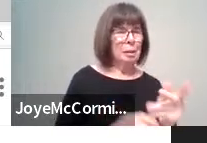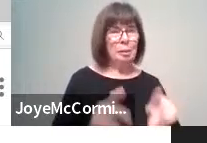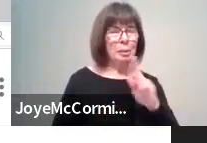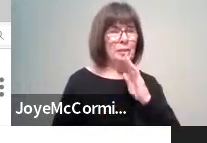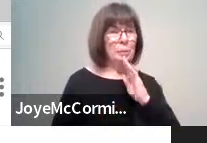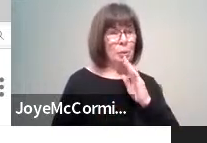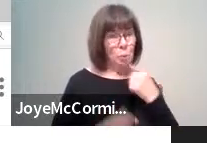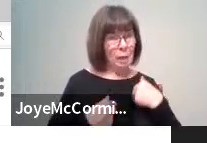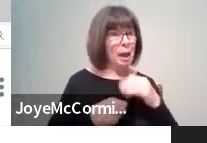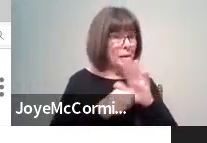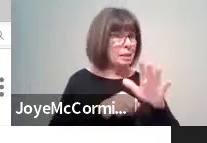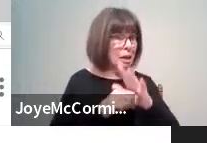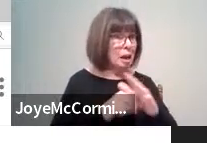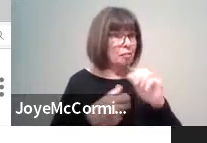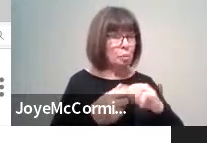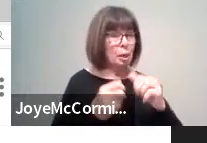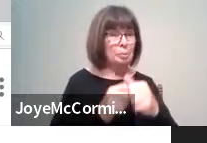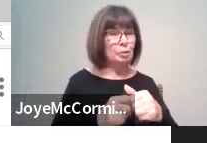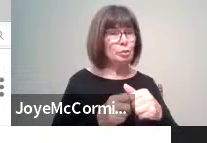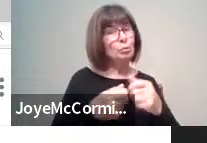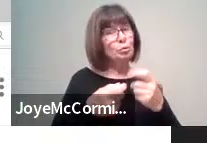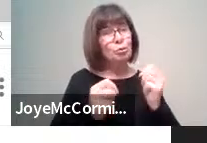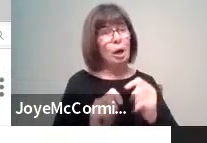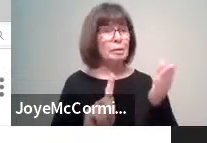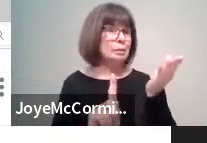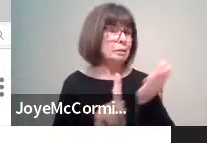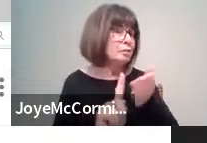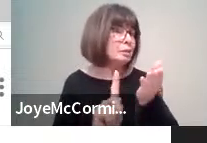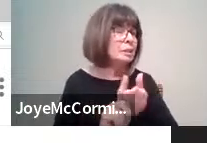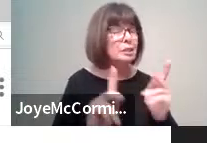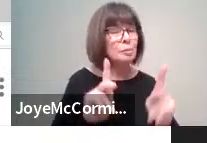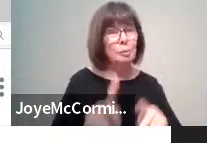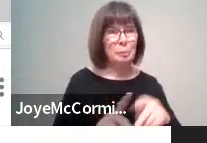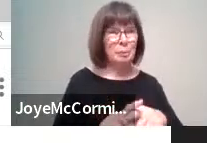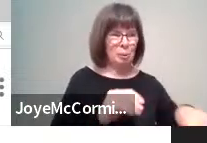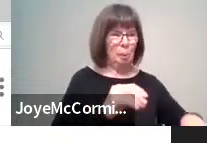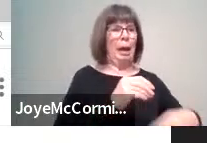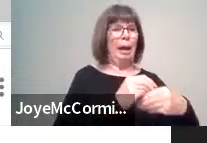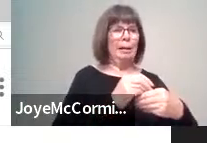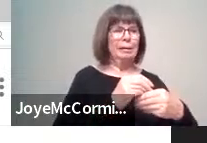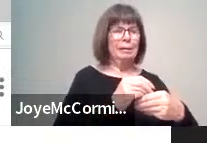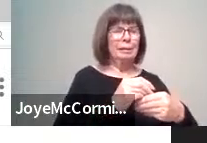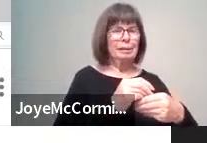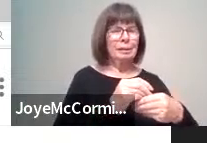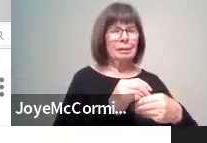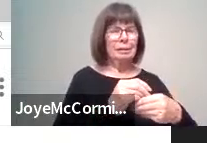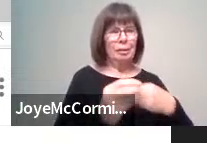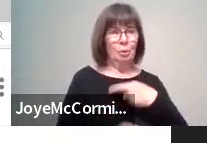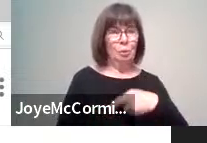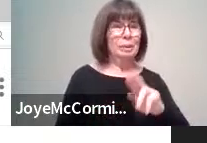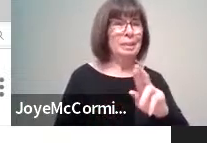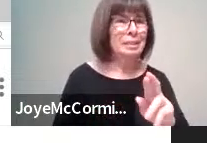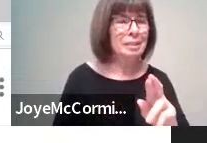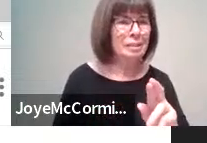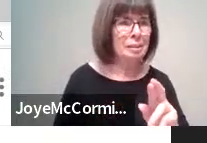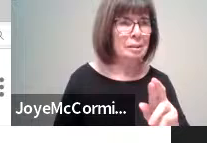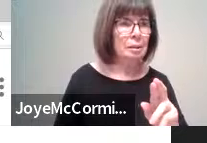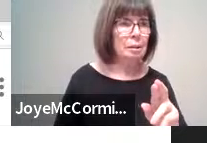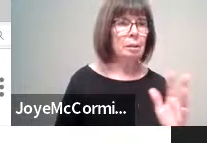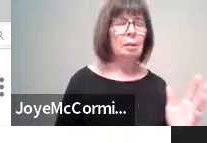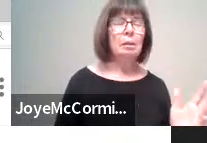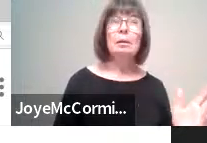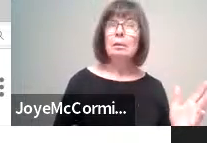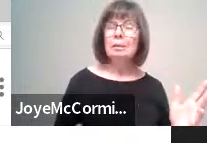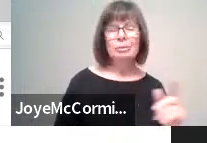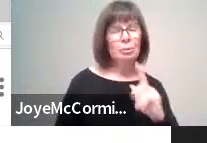to convince people of things. And now when you throw religion into it too, that's really